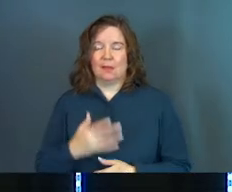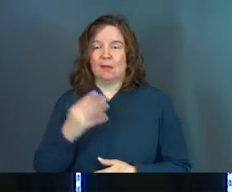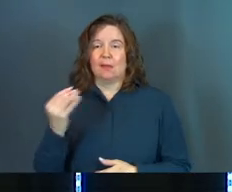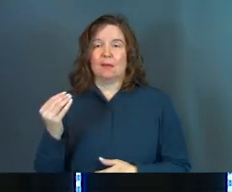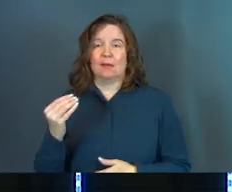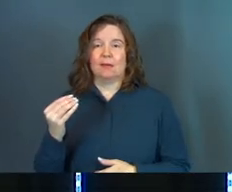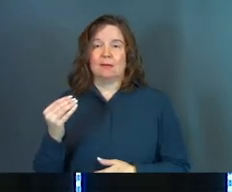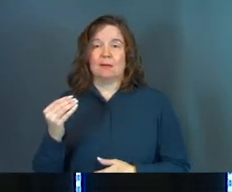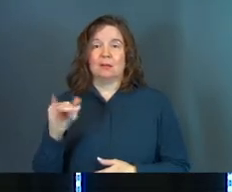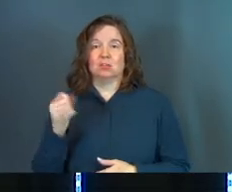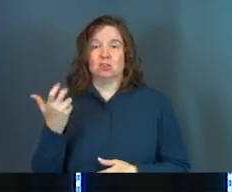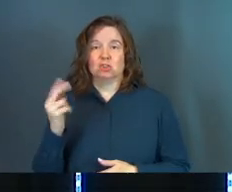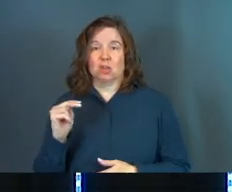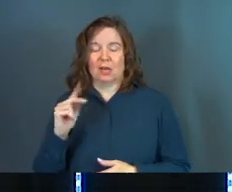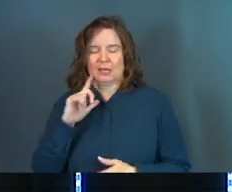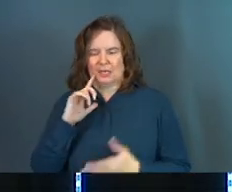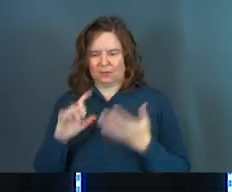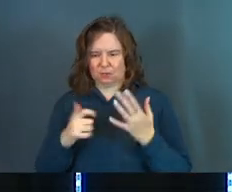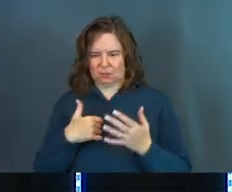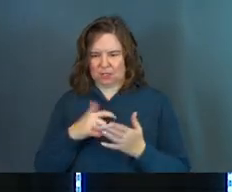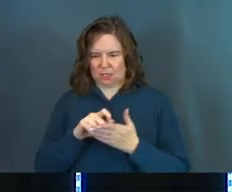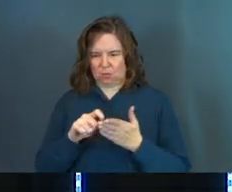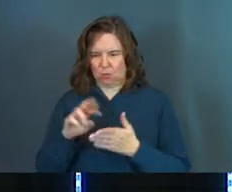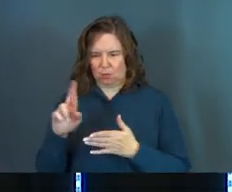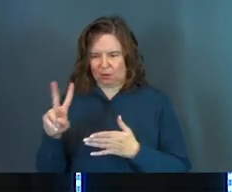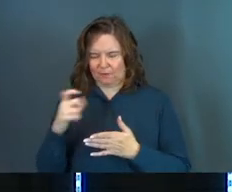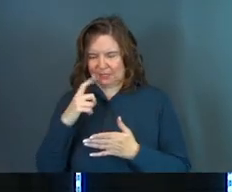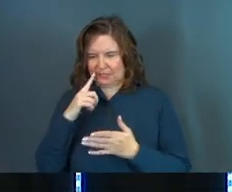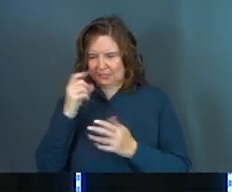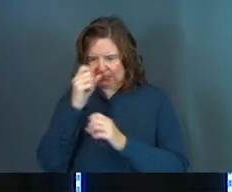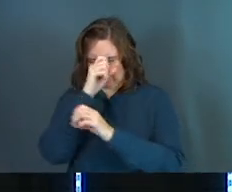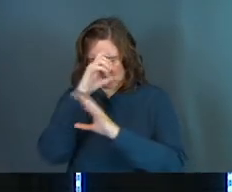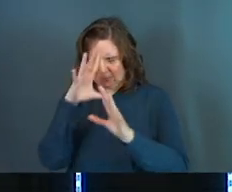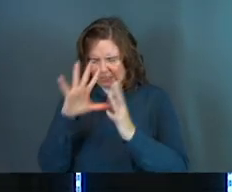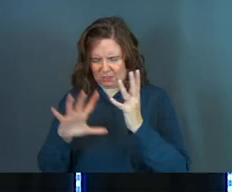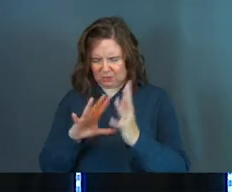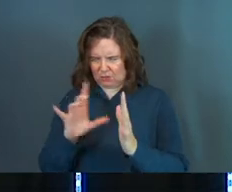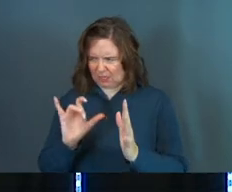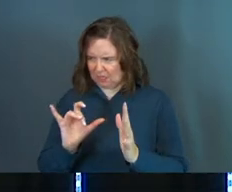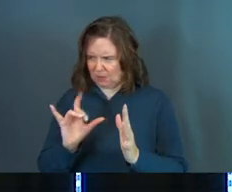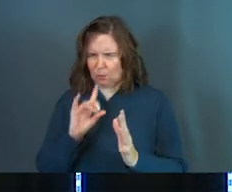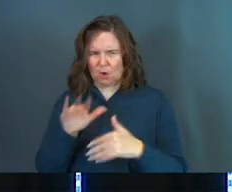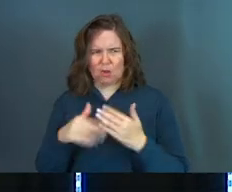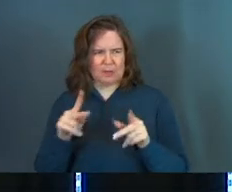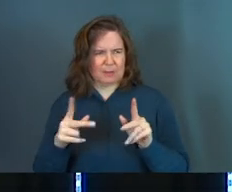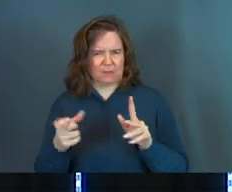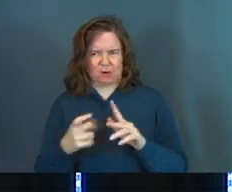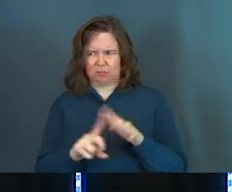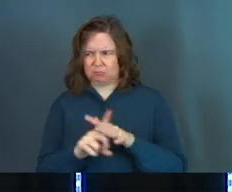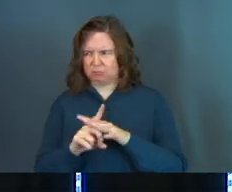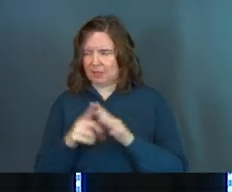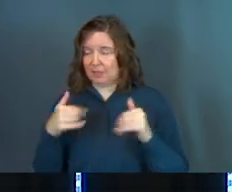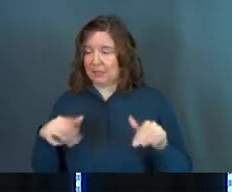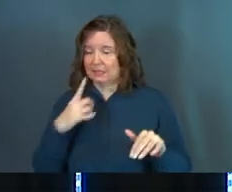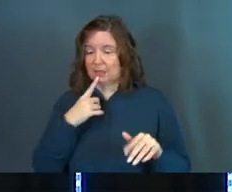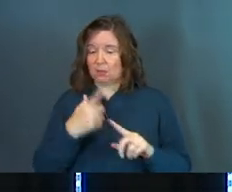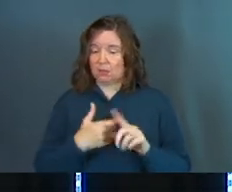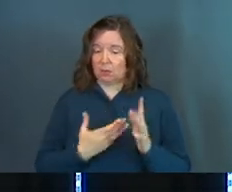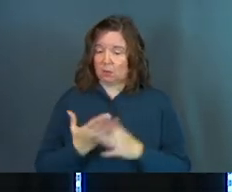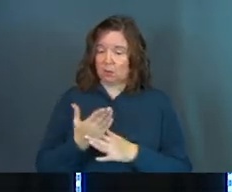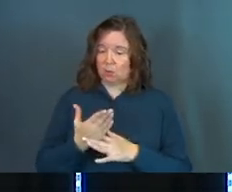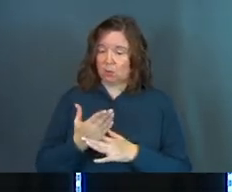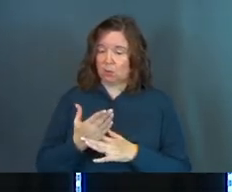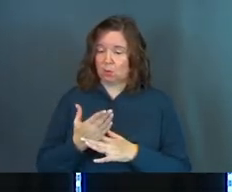And John gets confused. John, who wrote Revelation, he's getting the vision. He gets confused and he's like, where'd all these people come from? And the angel says, well, they came through the